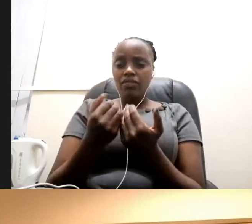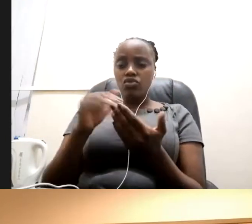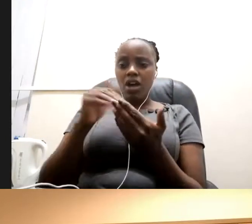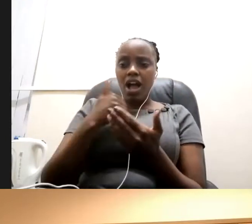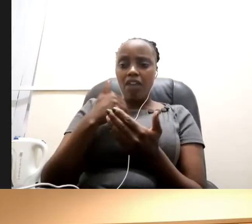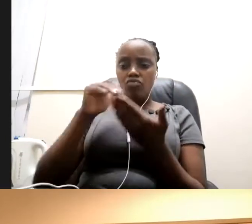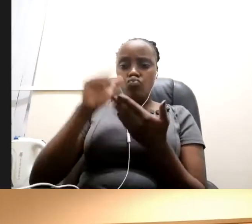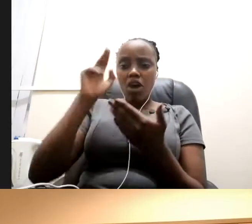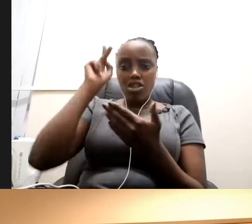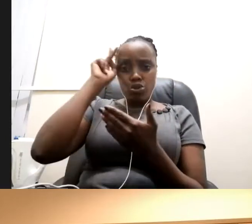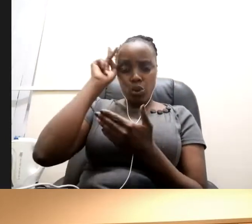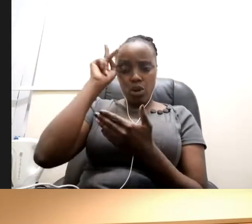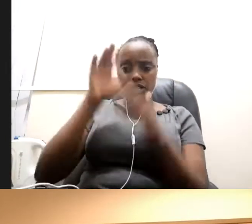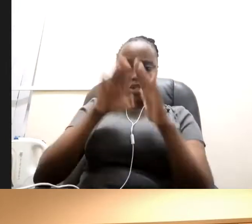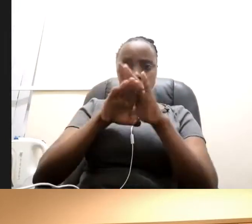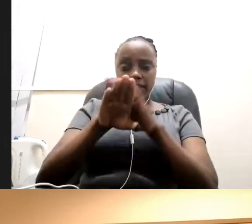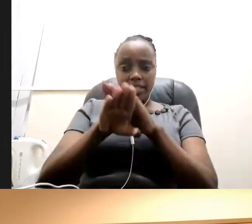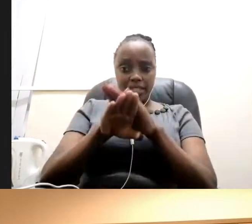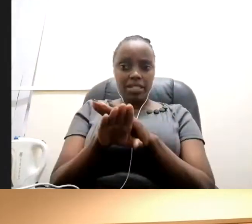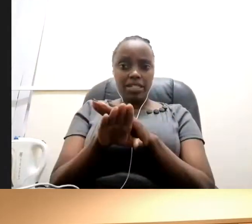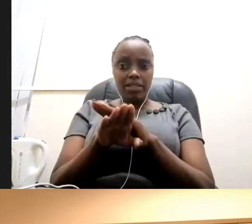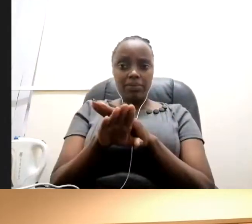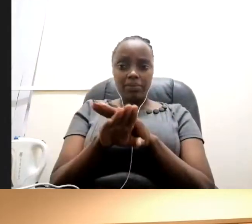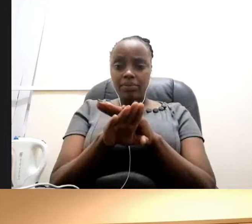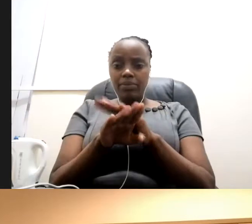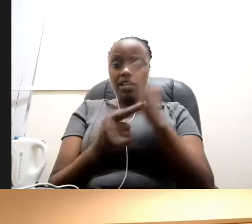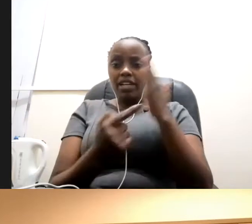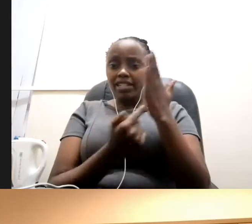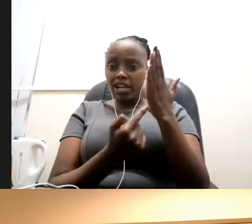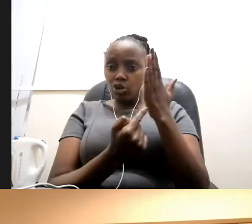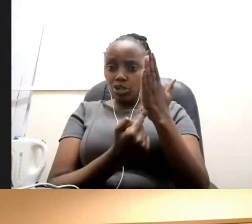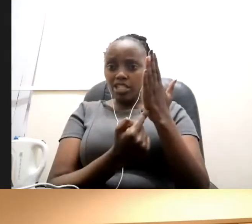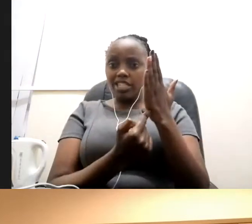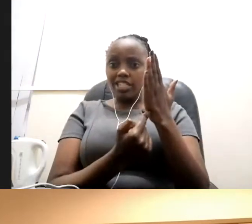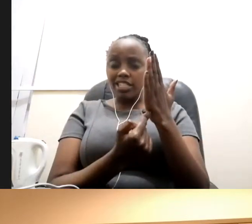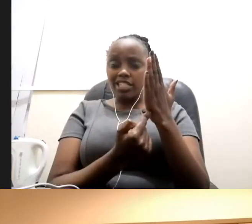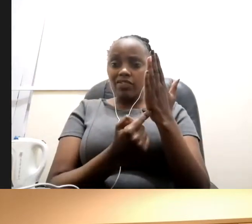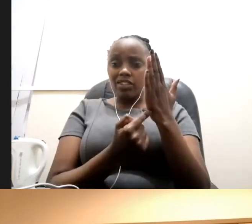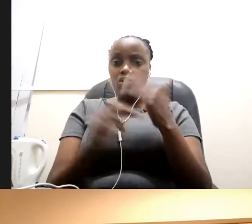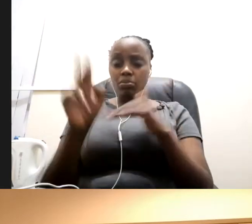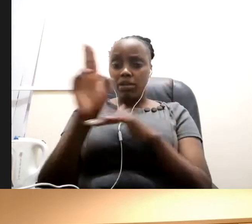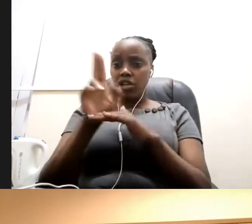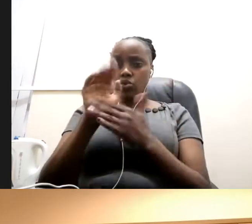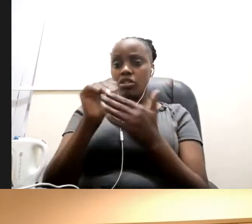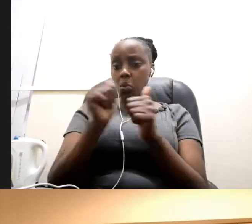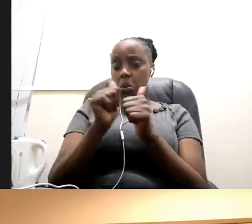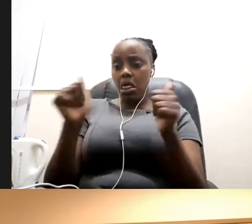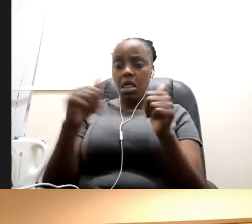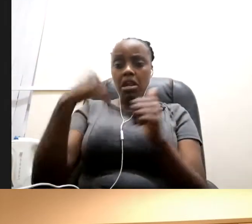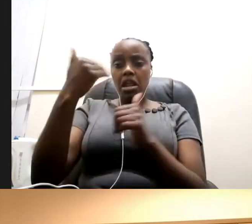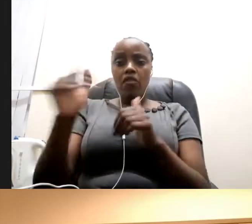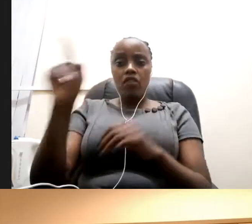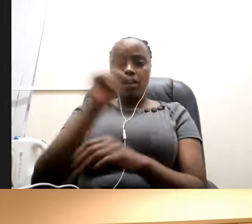to accessibility and technology to be useful in our daily come and